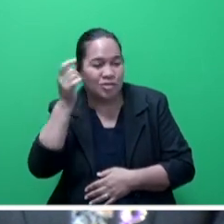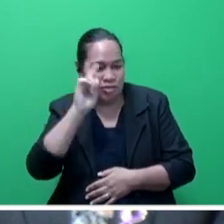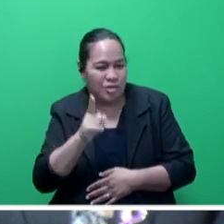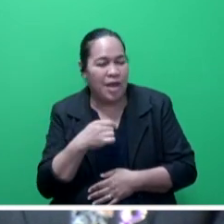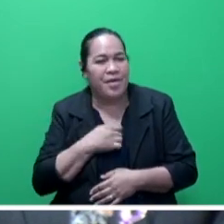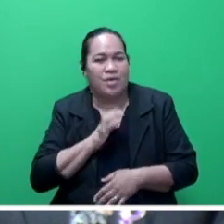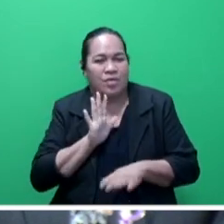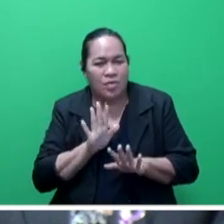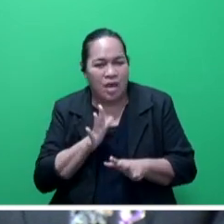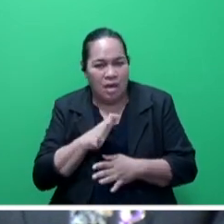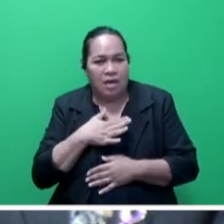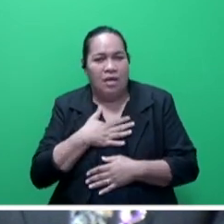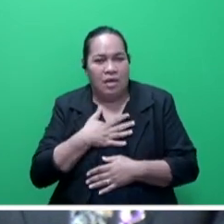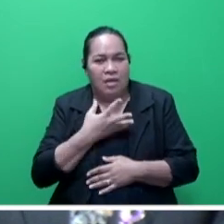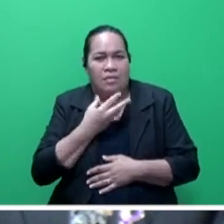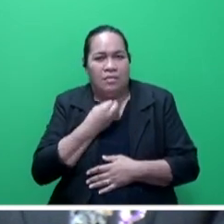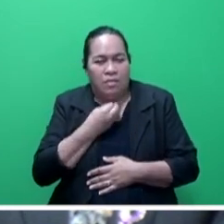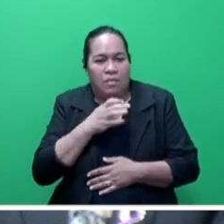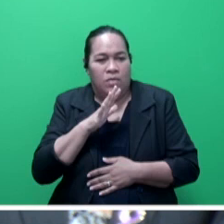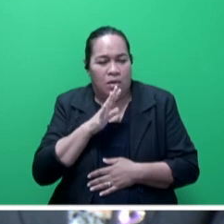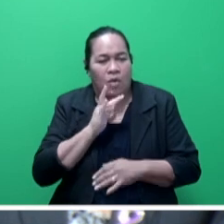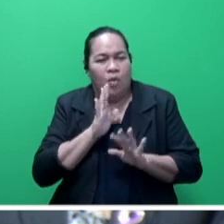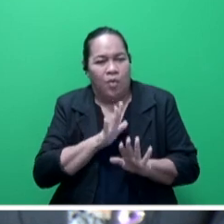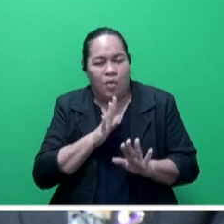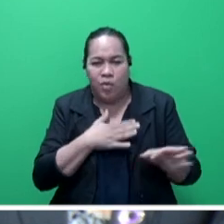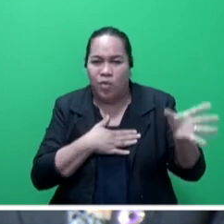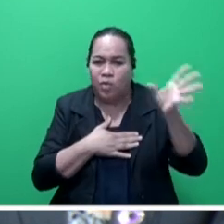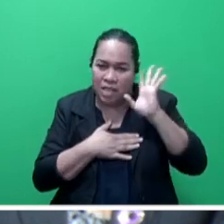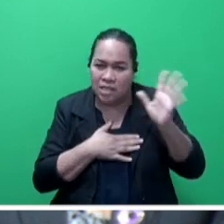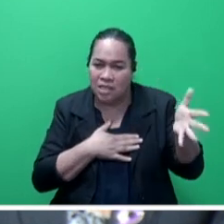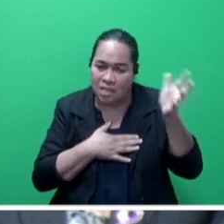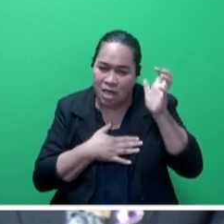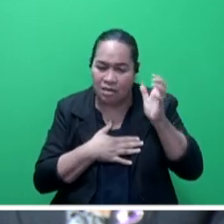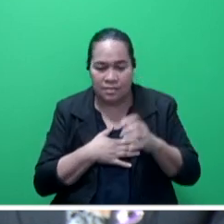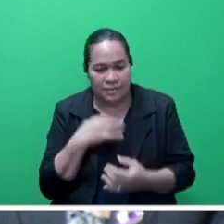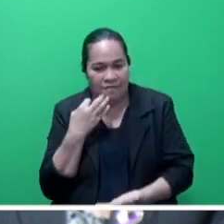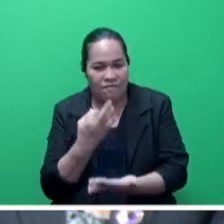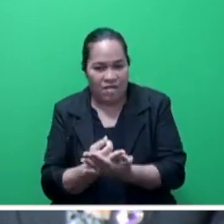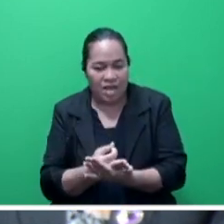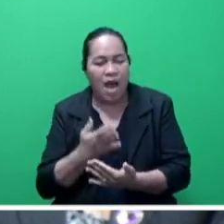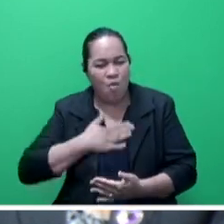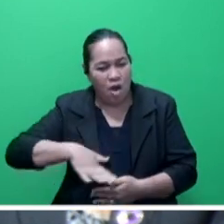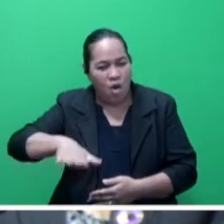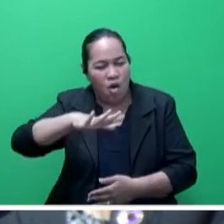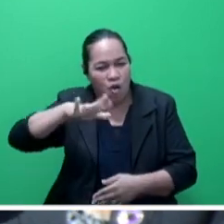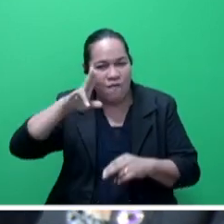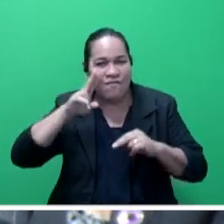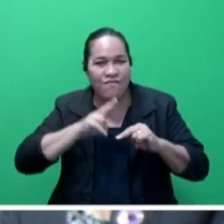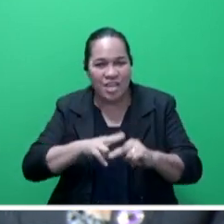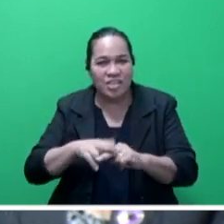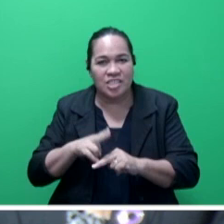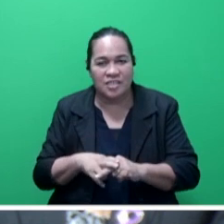with bated breath. They're listening, Honourable Speaker, sir. The fact, and I want the whole of Fiji to hear this,